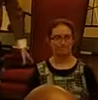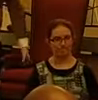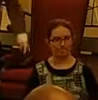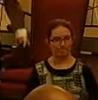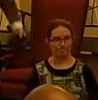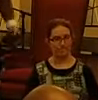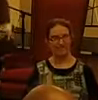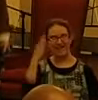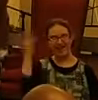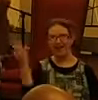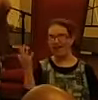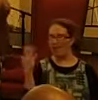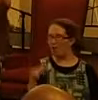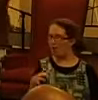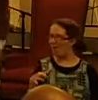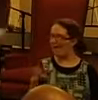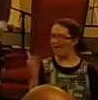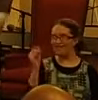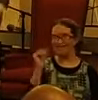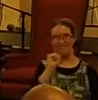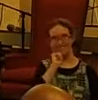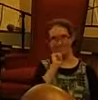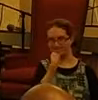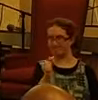And I thought, man, I guess I didn't get the Holy Ghost.